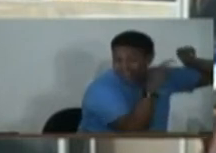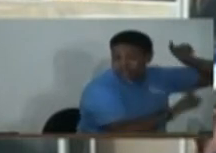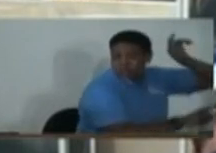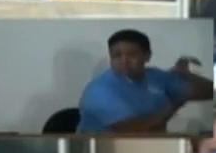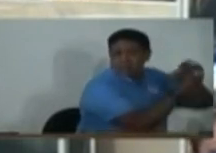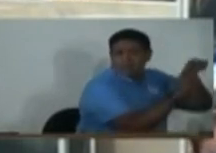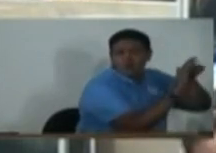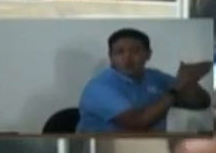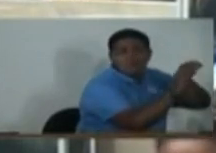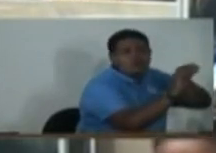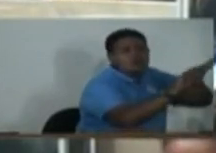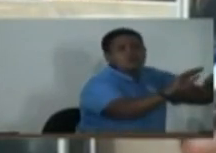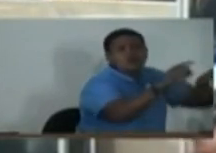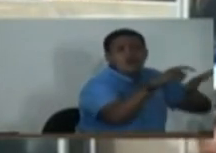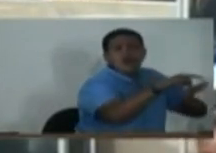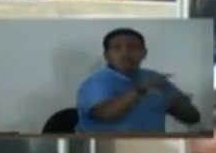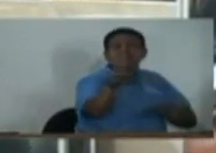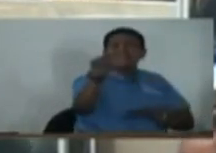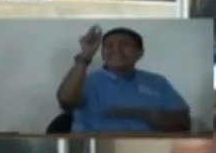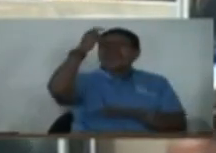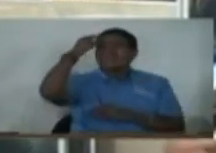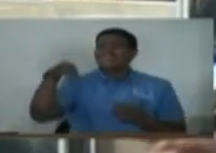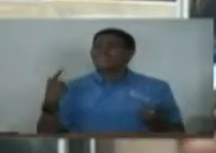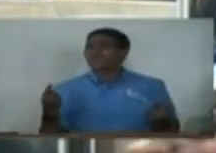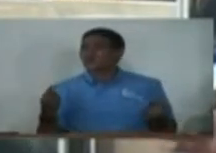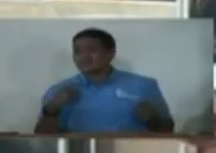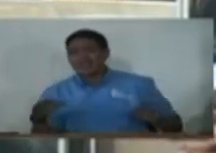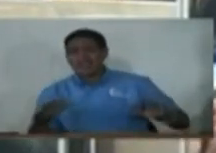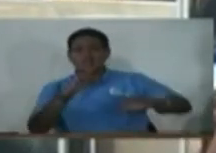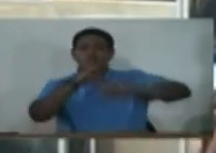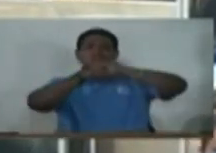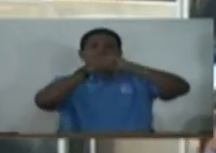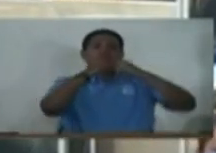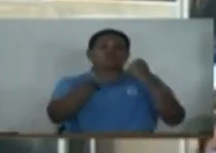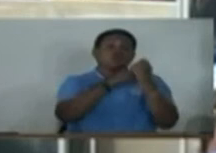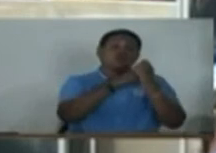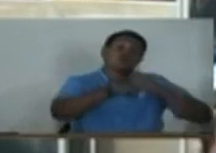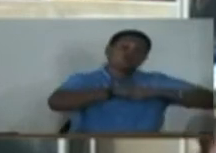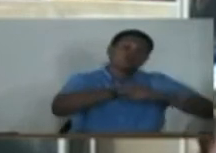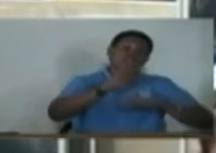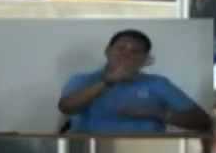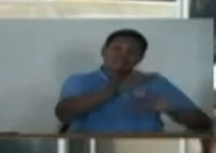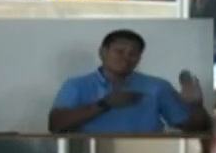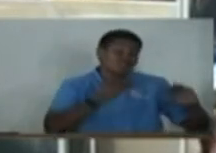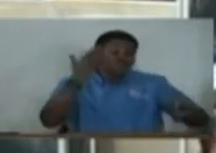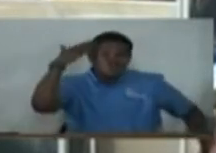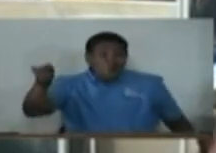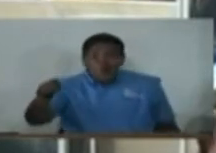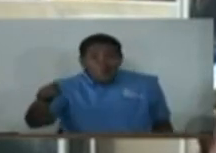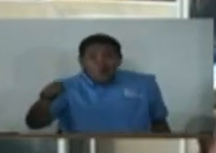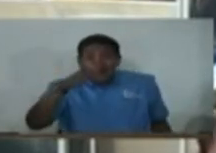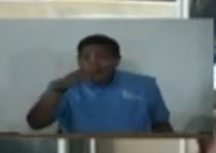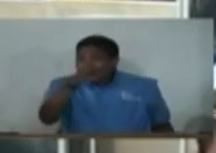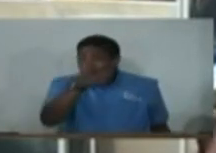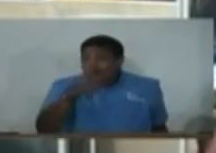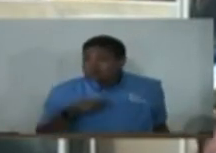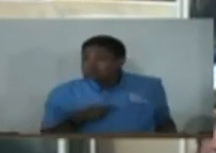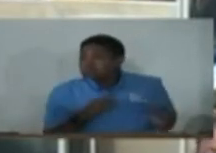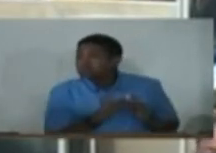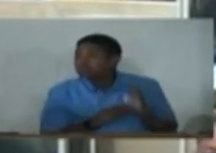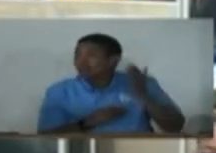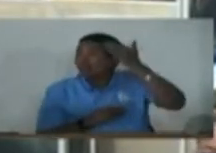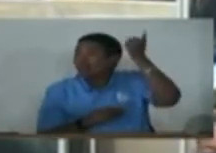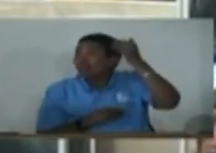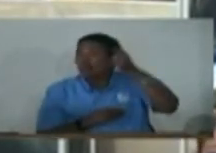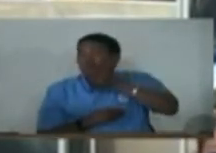pandemic, a disaster, and the state needs to act in defense and support and protection of its citizens. It doesn't know them. And we can't just,